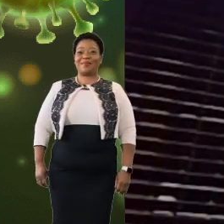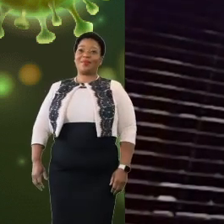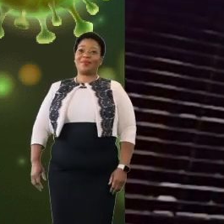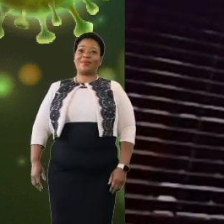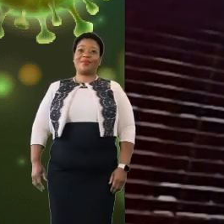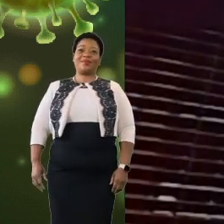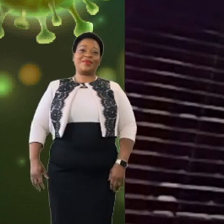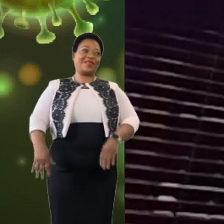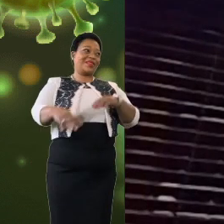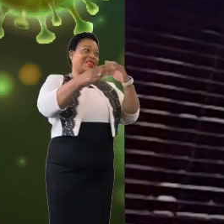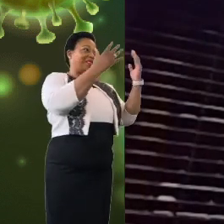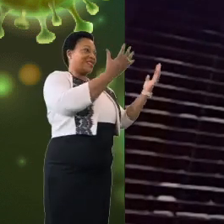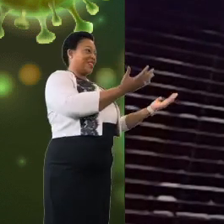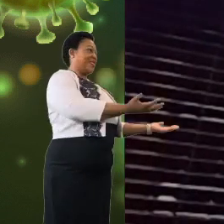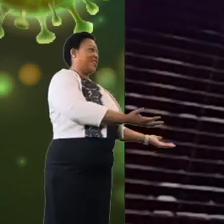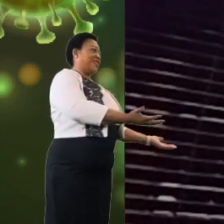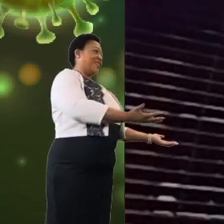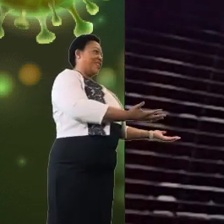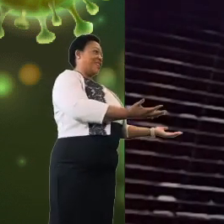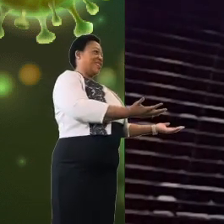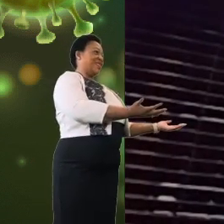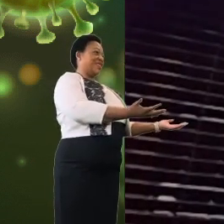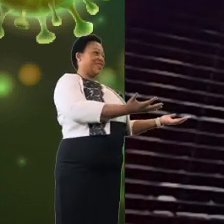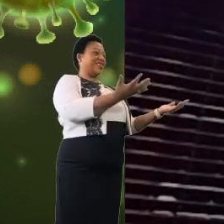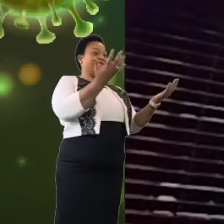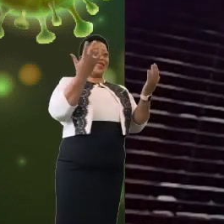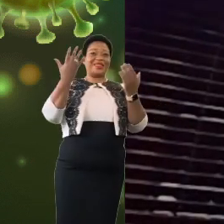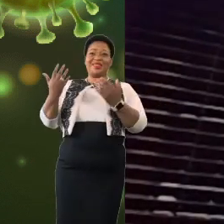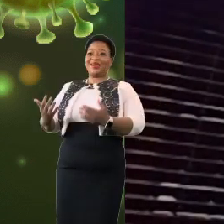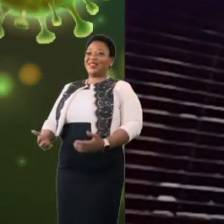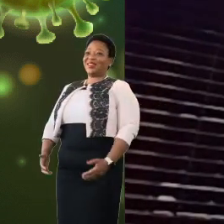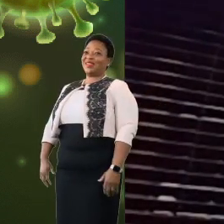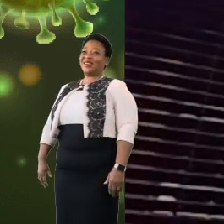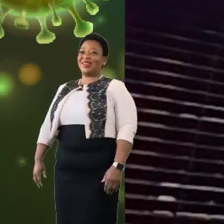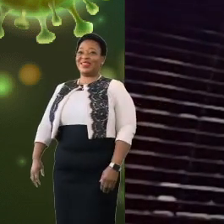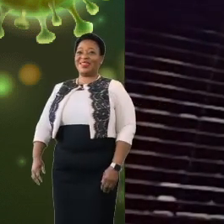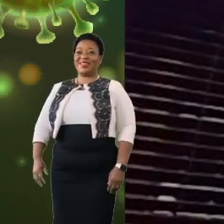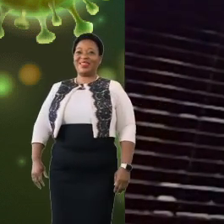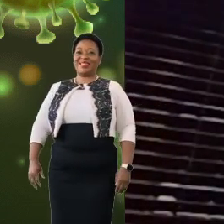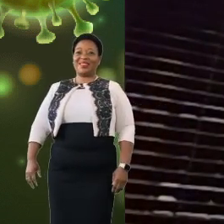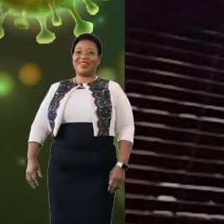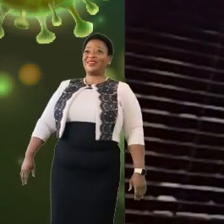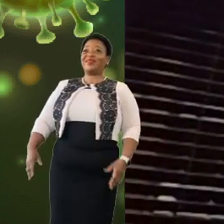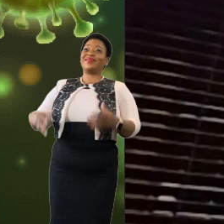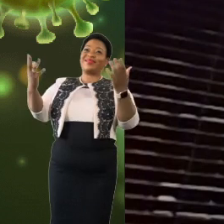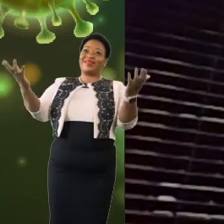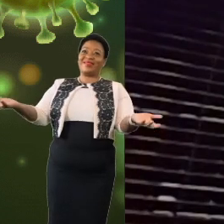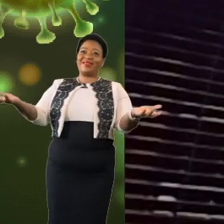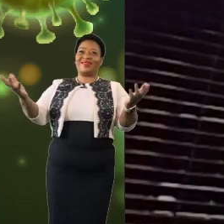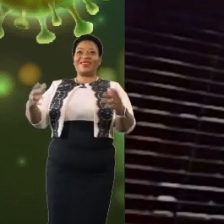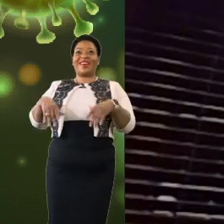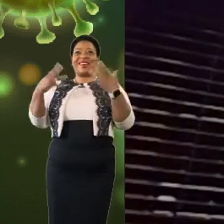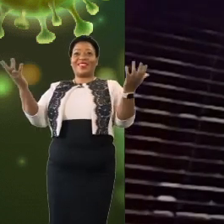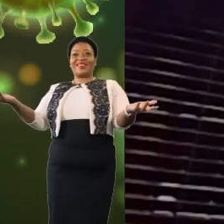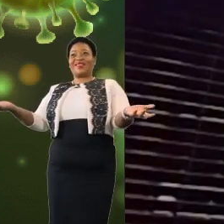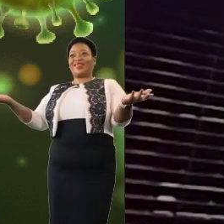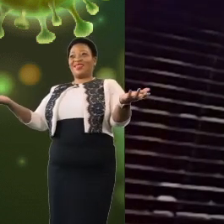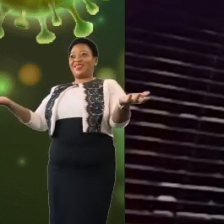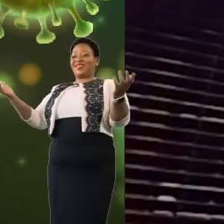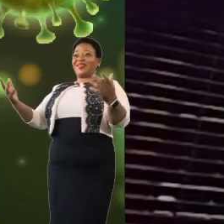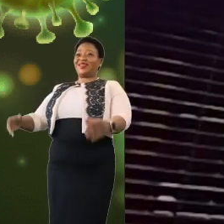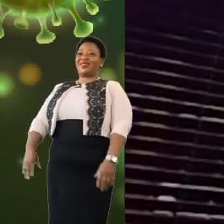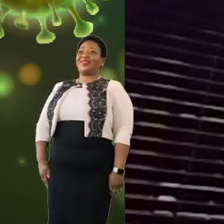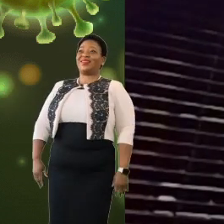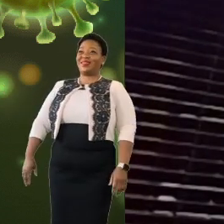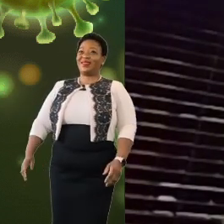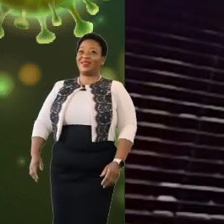that we are serving? And throughout the day and throughout yesterday, Mr. Brooks, we've been